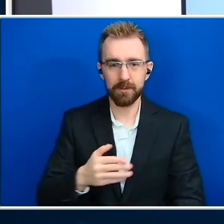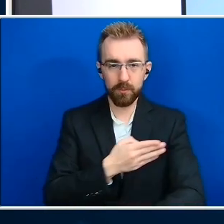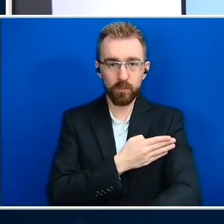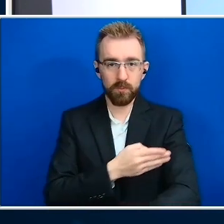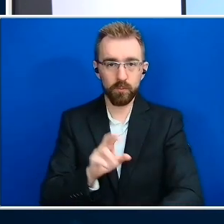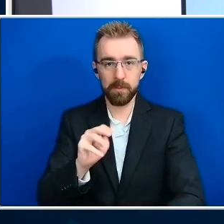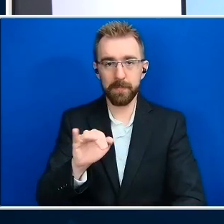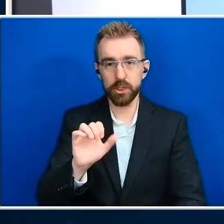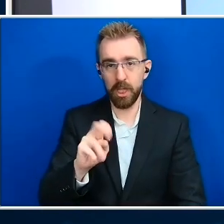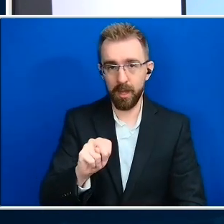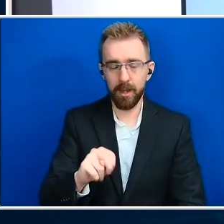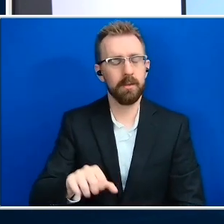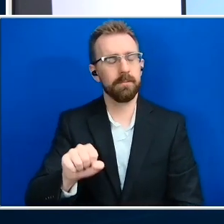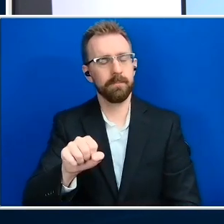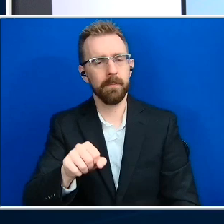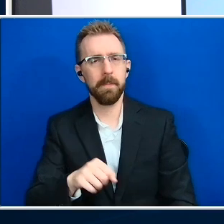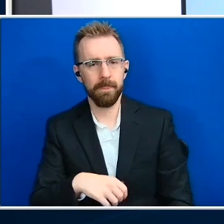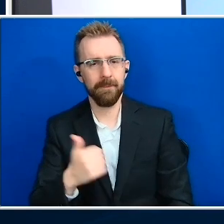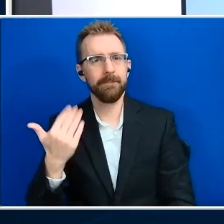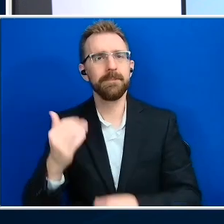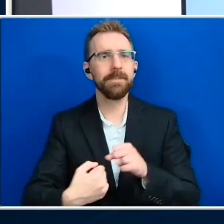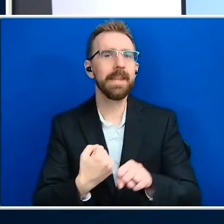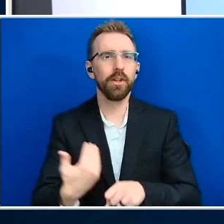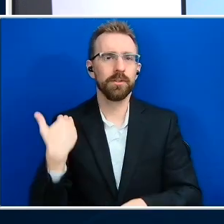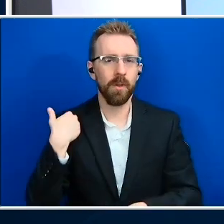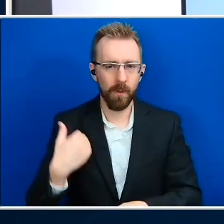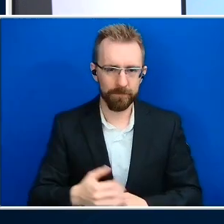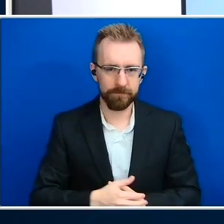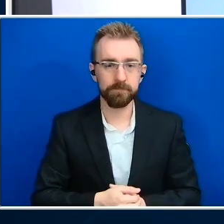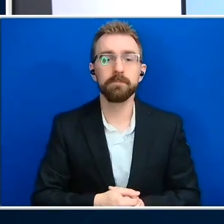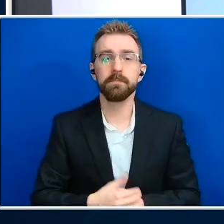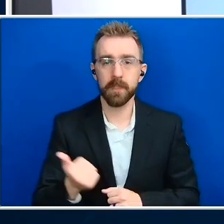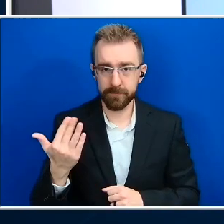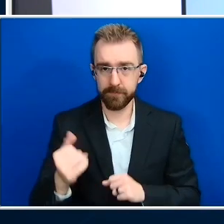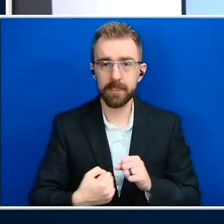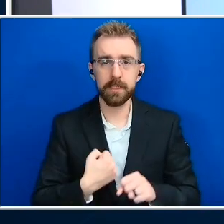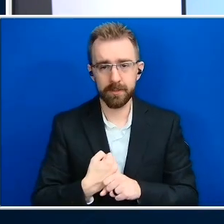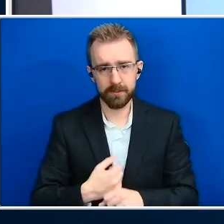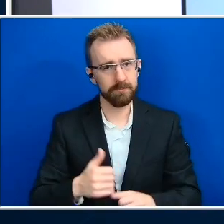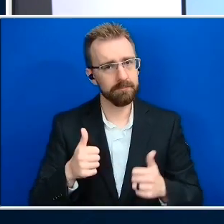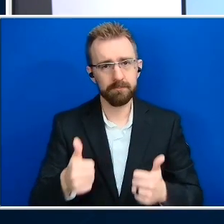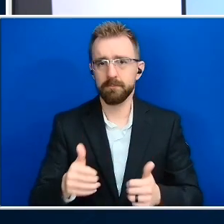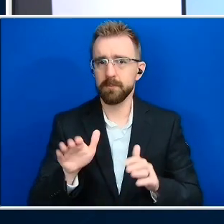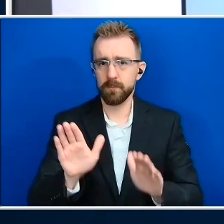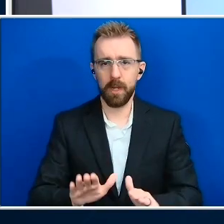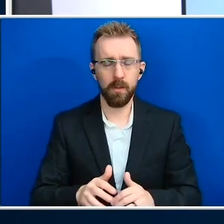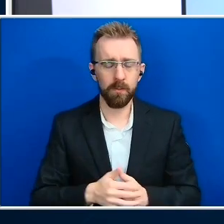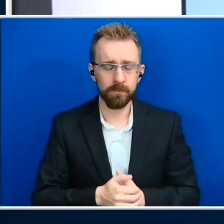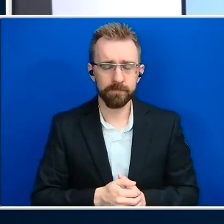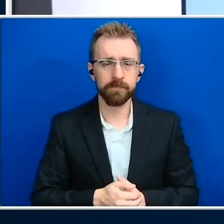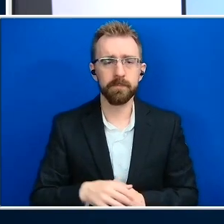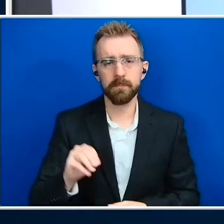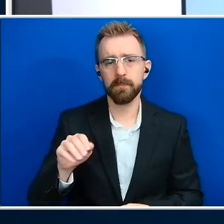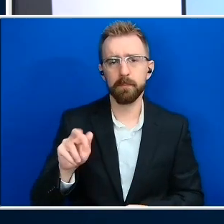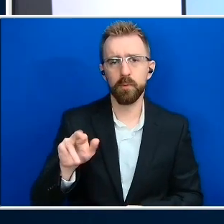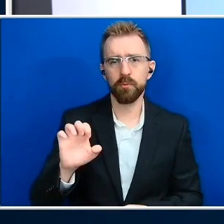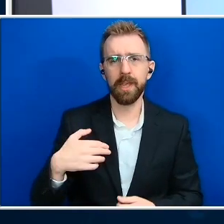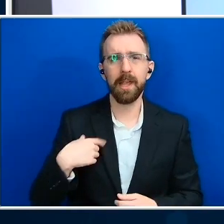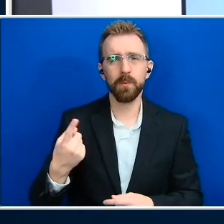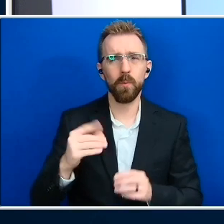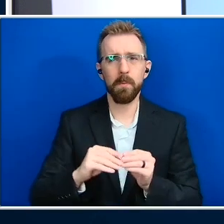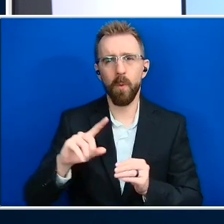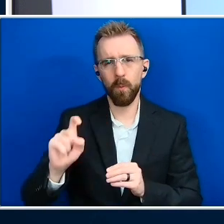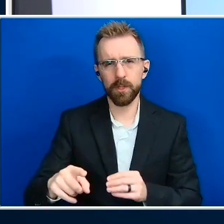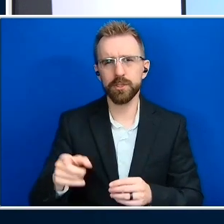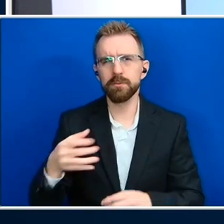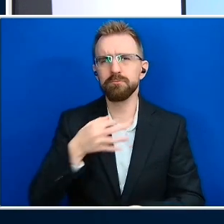Yes, 15 years ago. 15 years, way to go. Marie has one more question. Marie wants to know